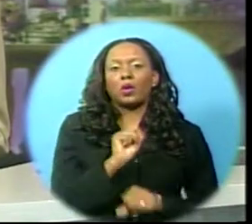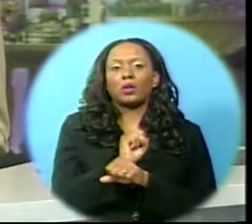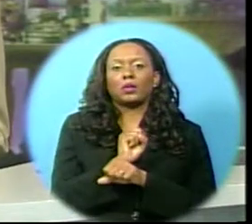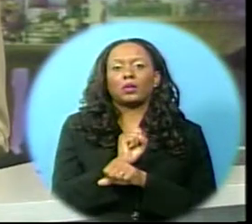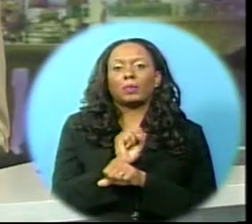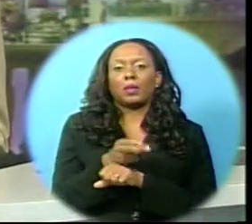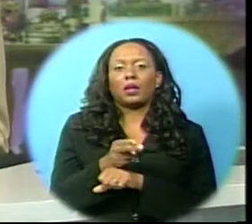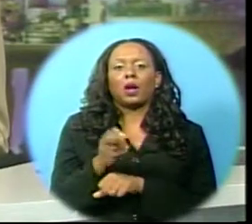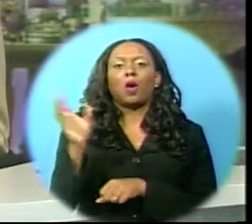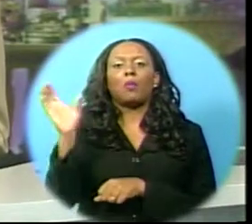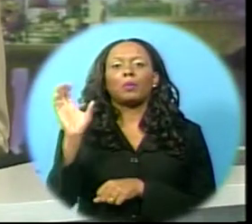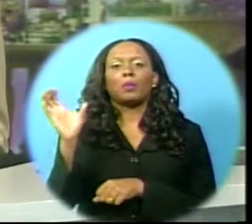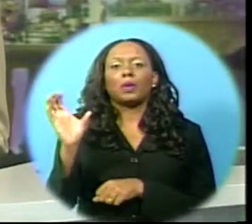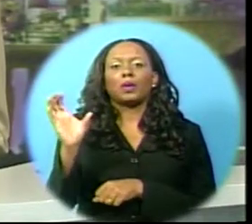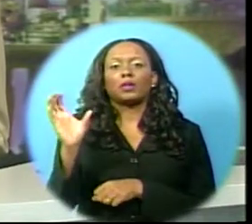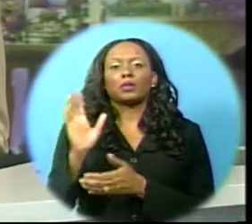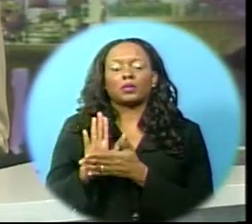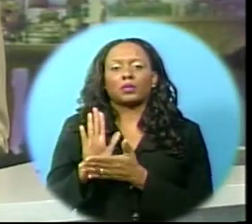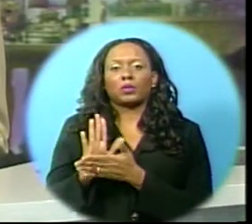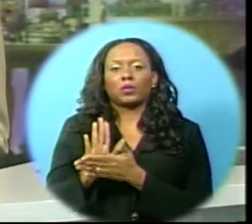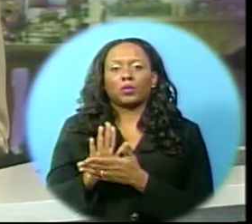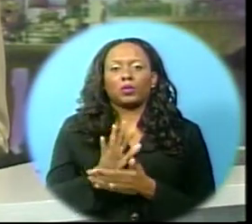in 3 straight sets,